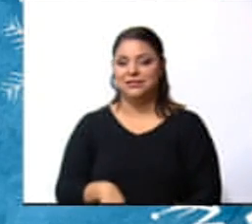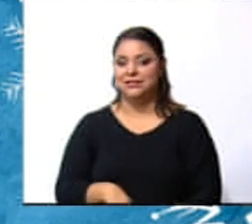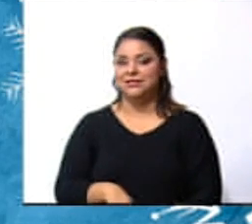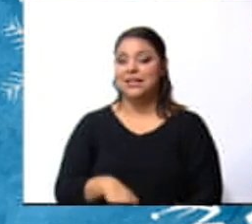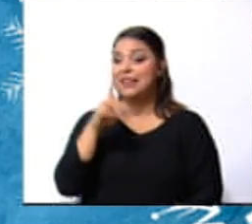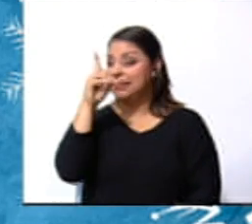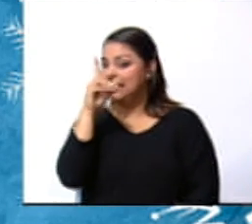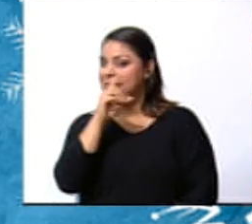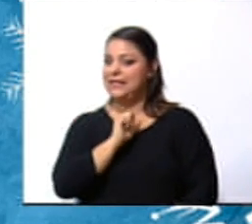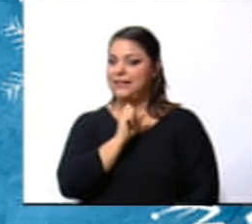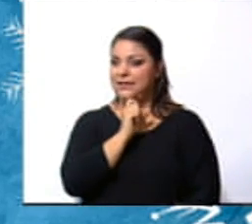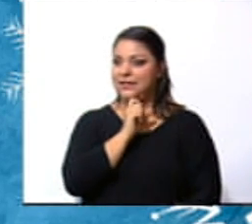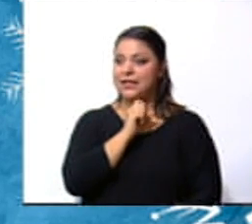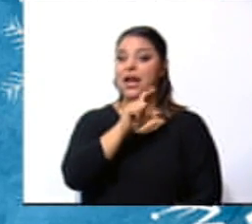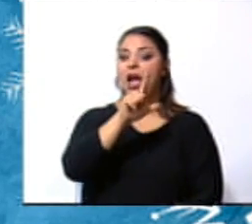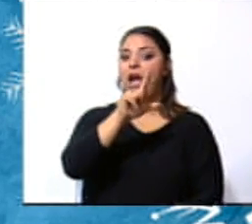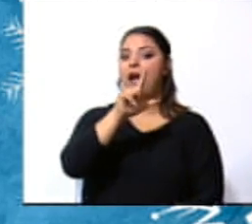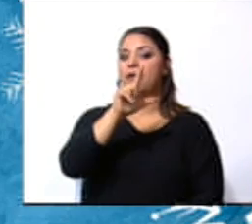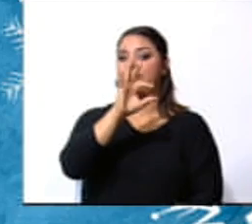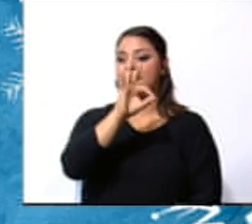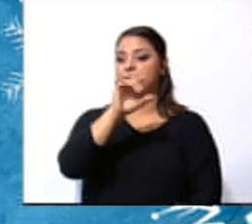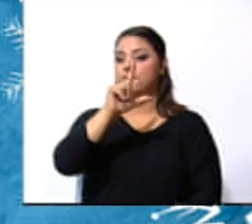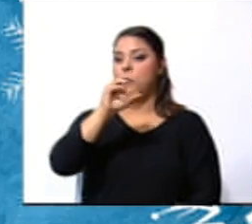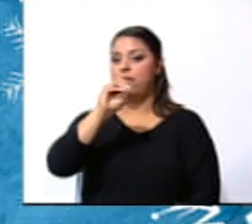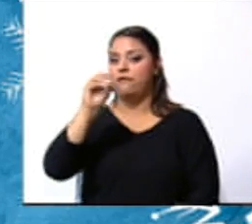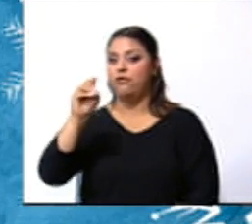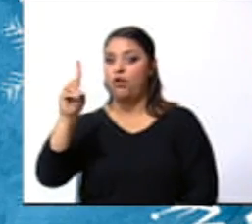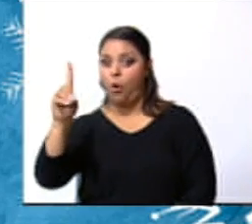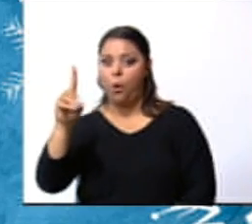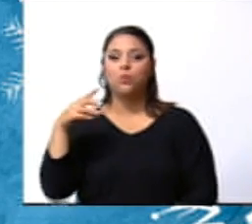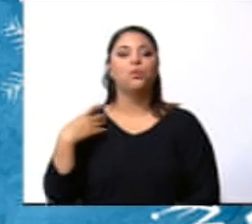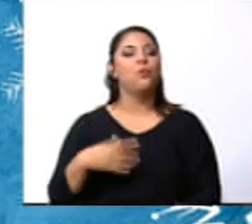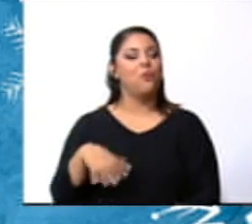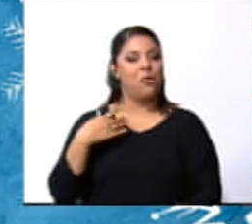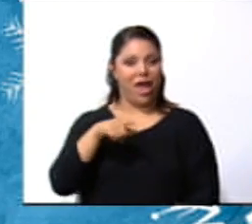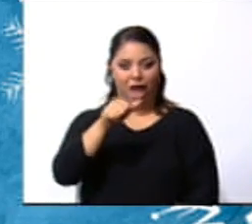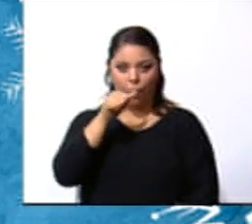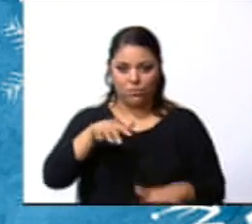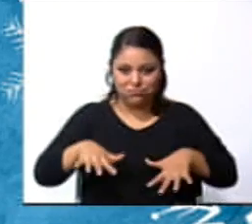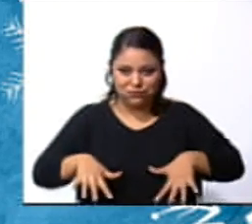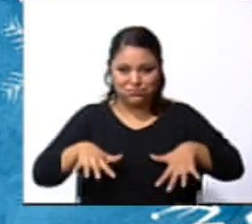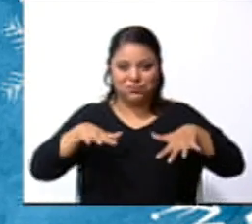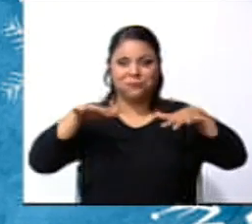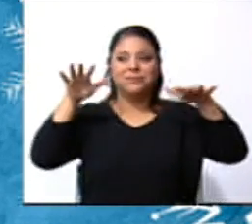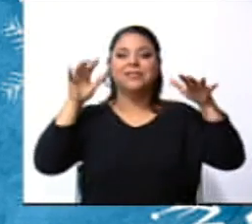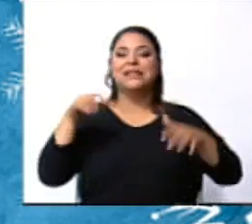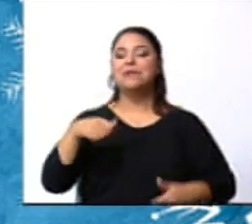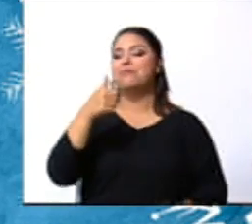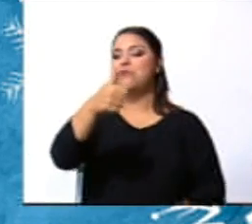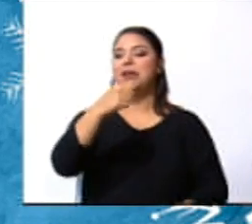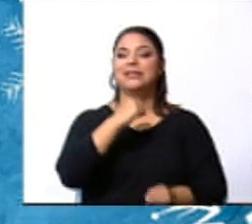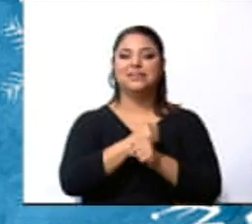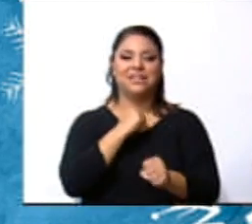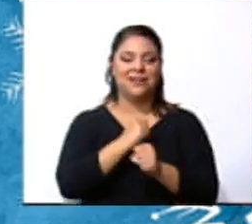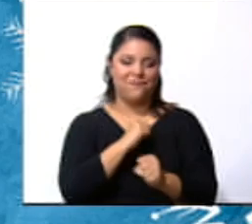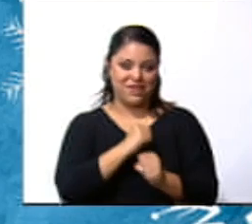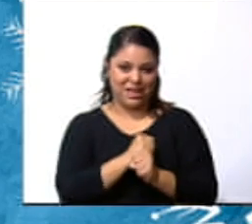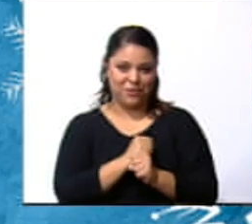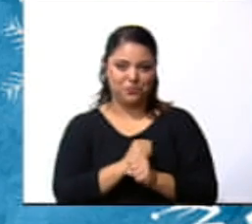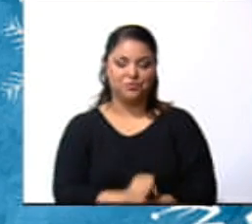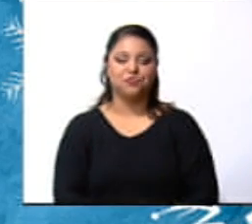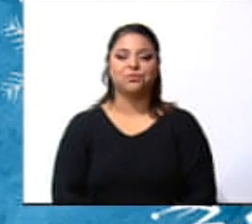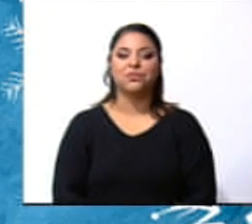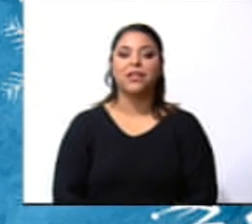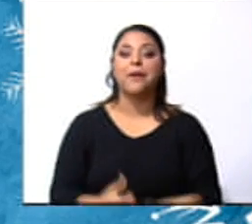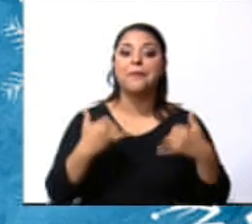D. Flood. F-L-O-O-D. Flood. Good job. Okay.